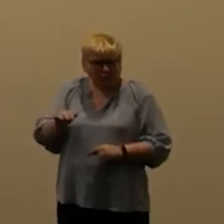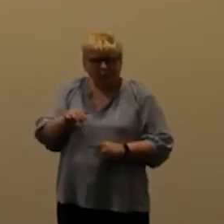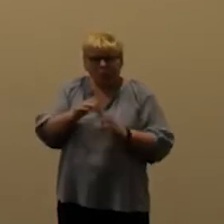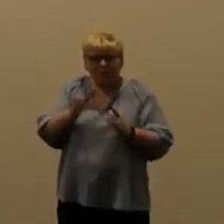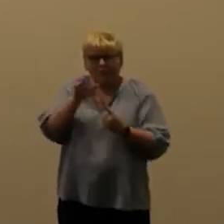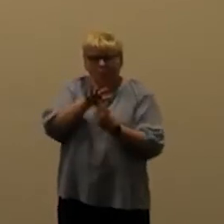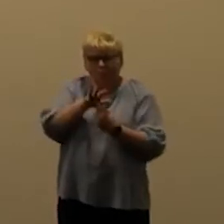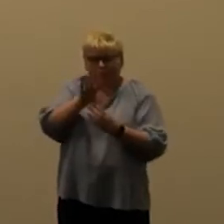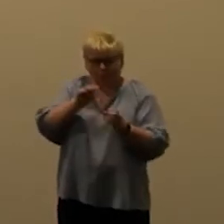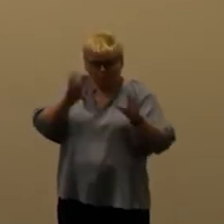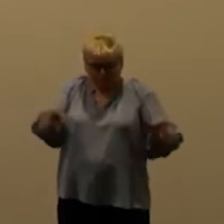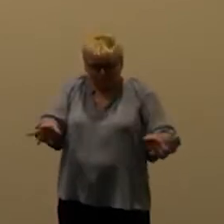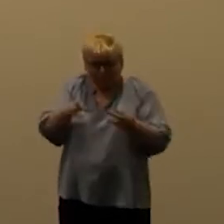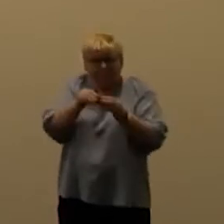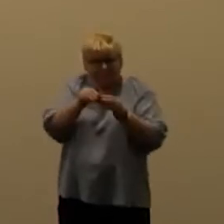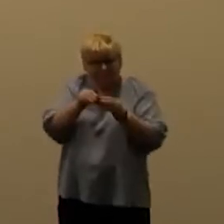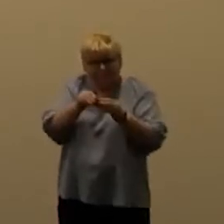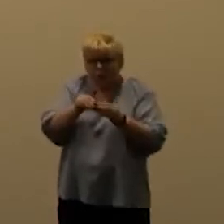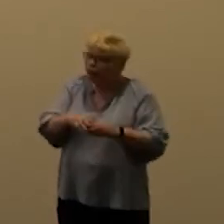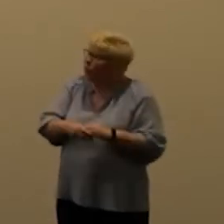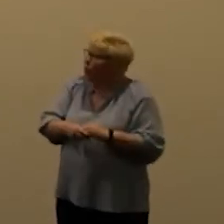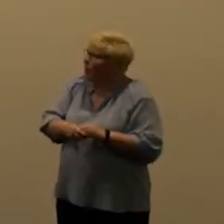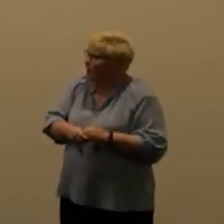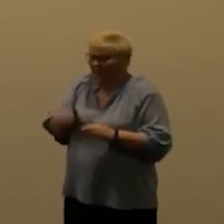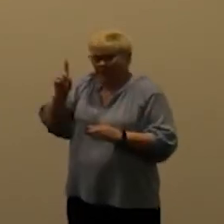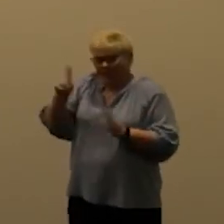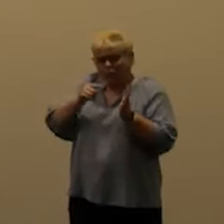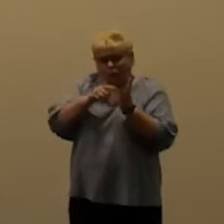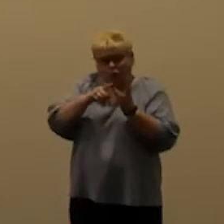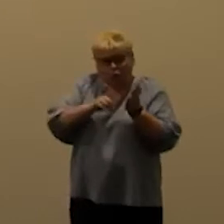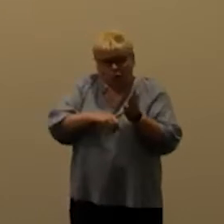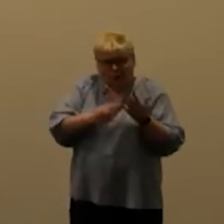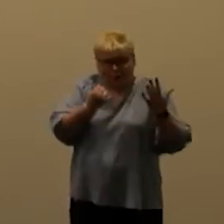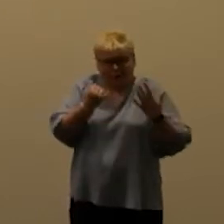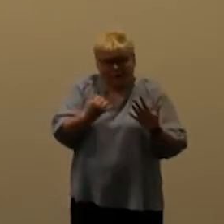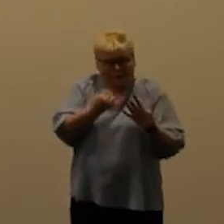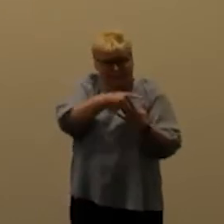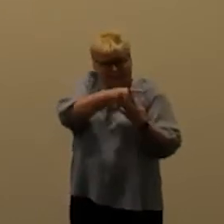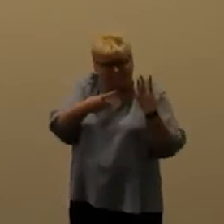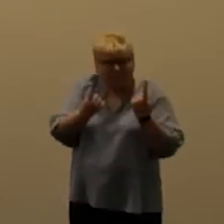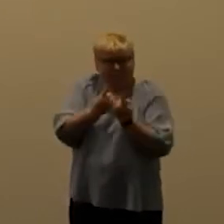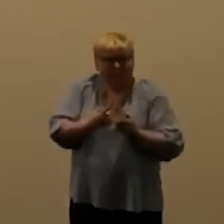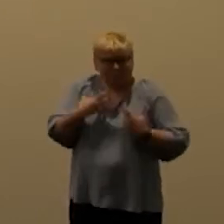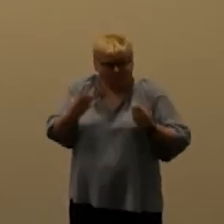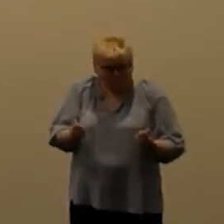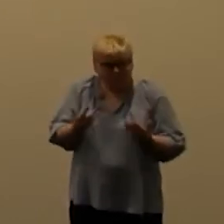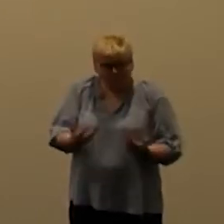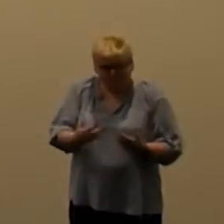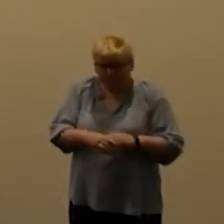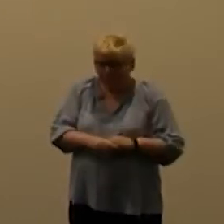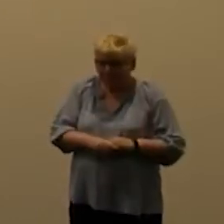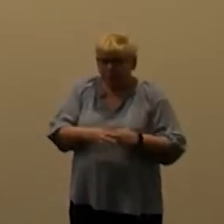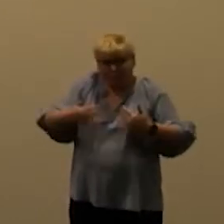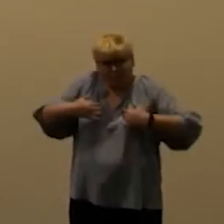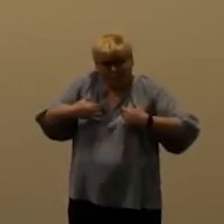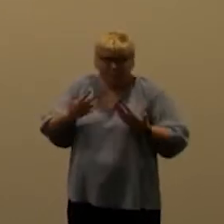one. So I think that's kind of the tool, and those are the 6 kind of pillars that we have. I think for me, what